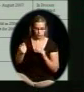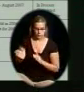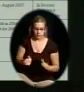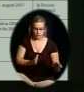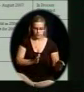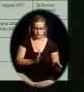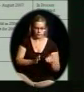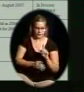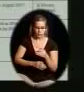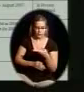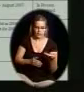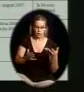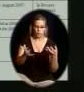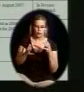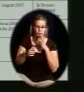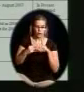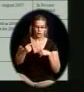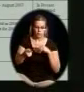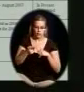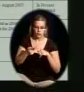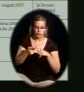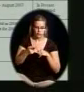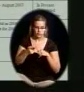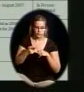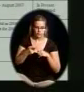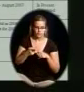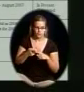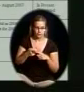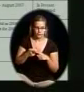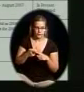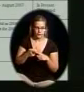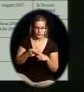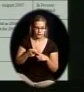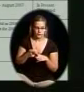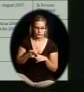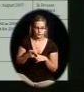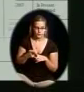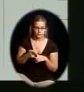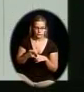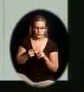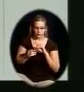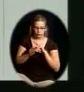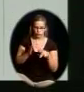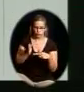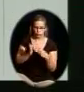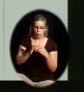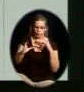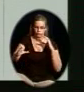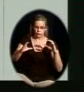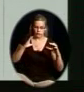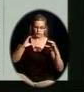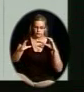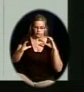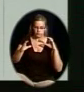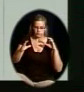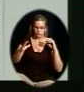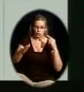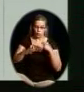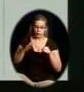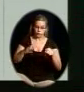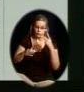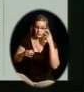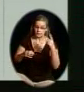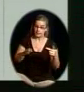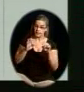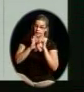One of the things we want to talk about in just leaving the actual plan a bit is the role of communication. And what you see here